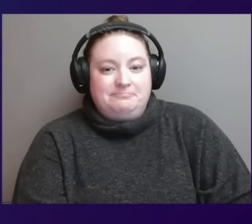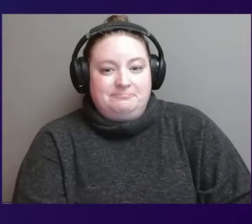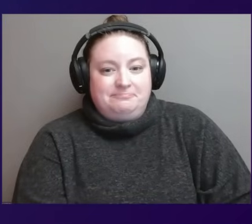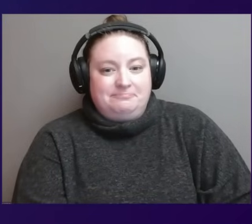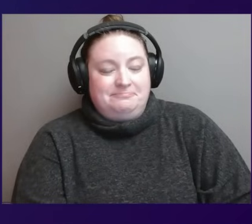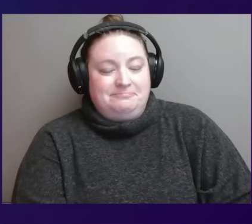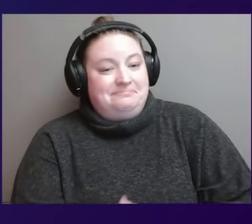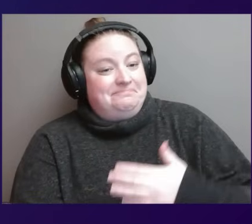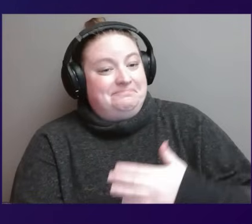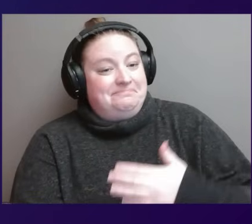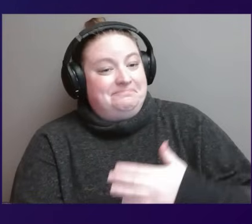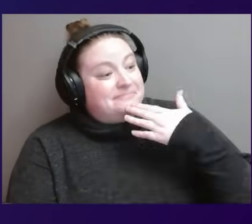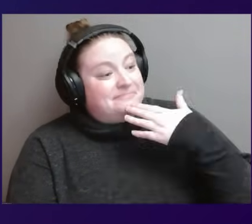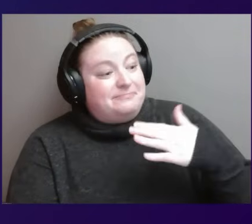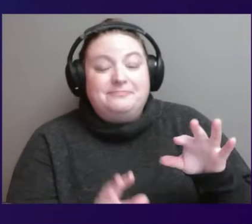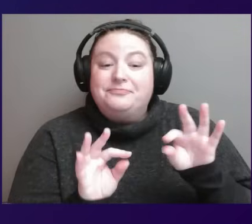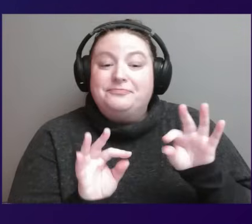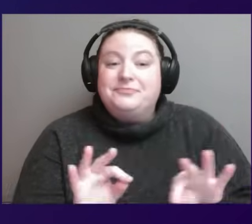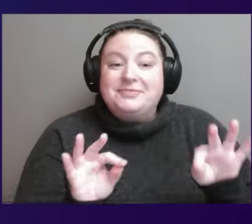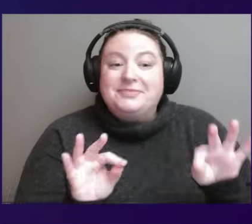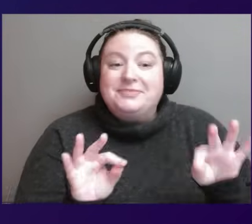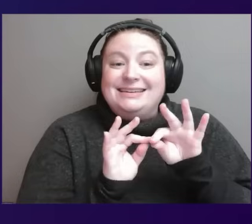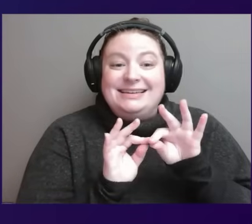So, key takeaways. Thanks, Brian.